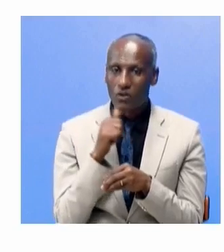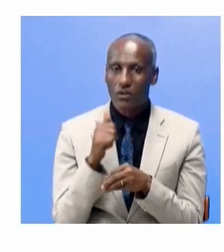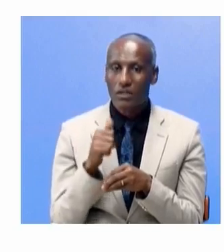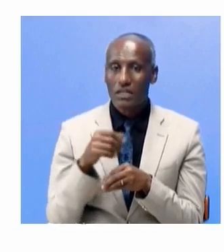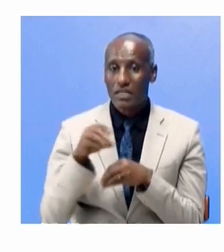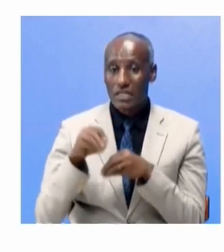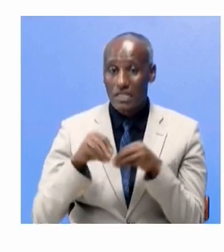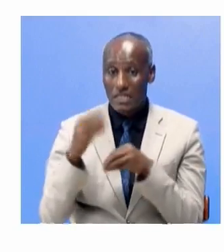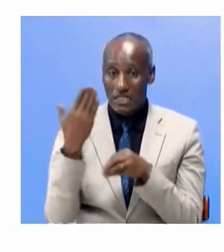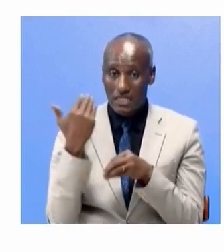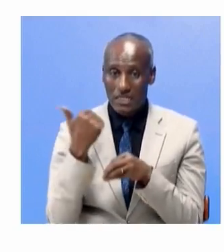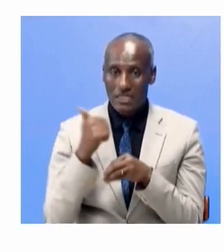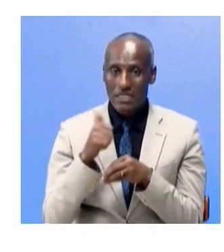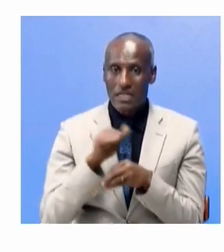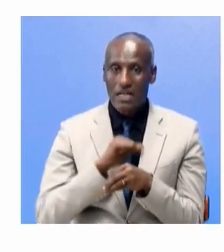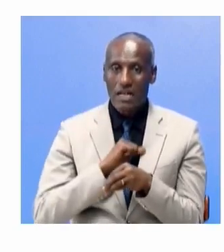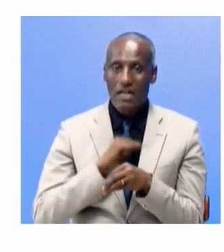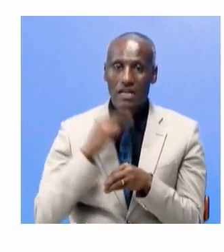to school?